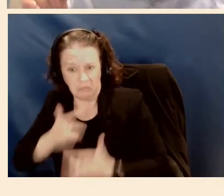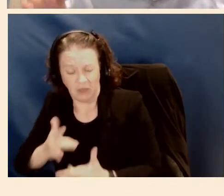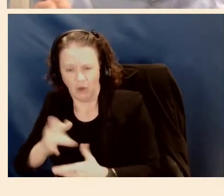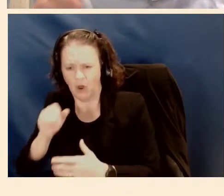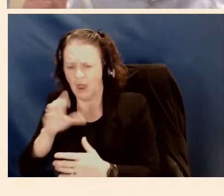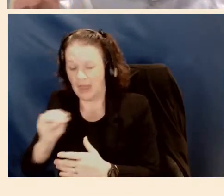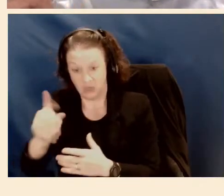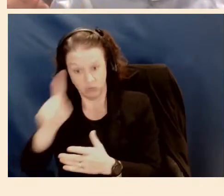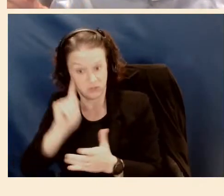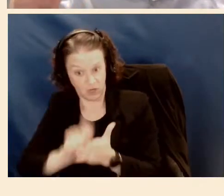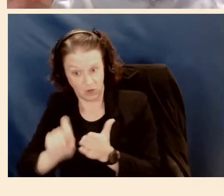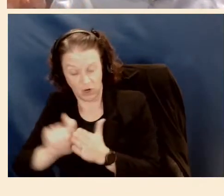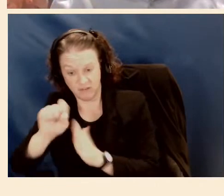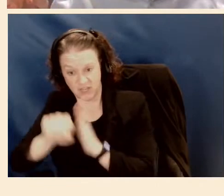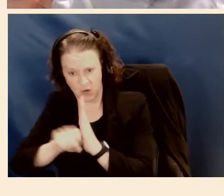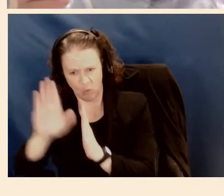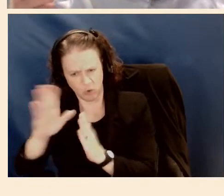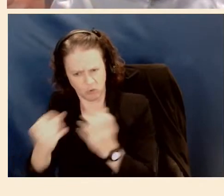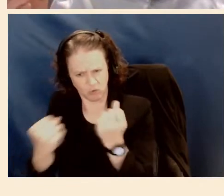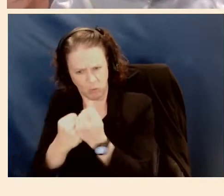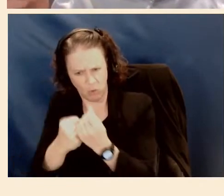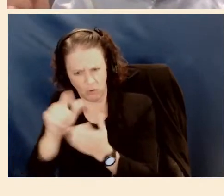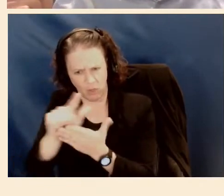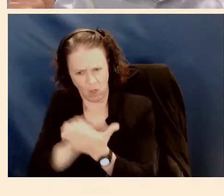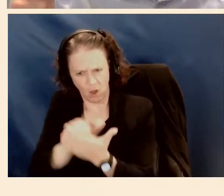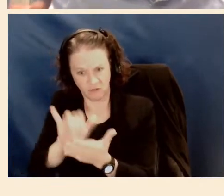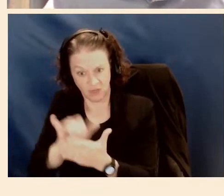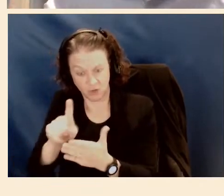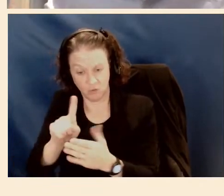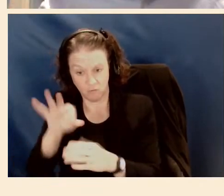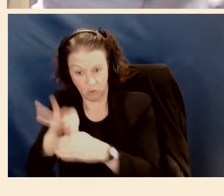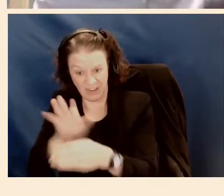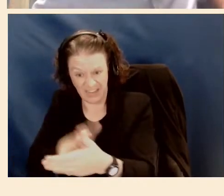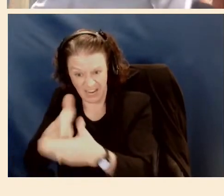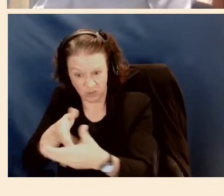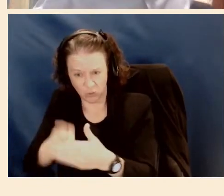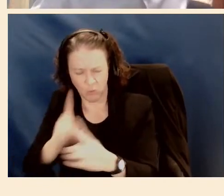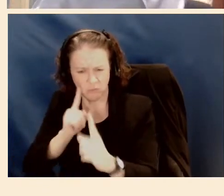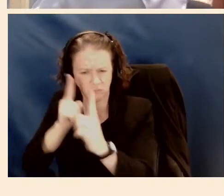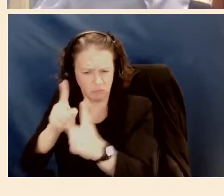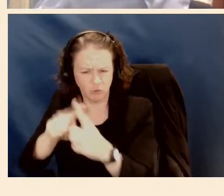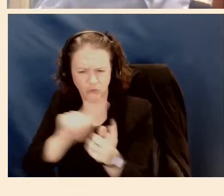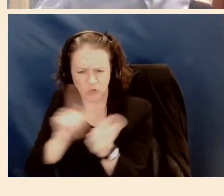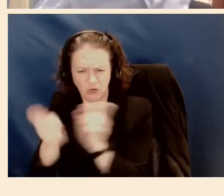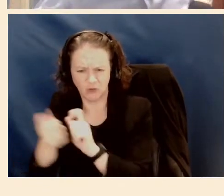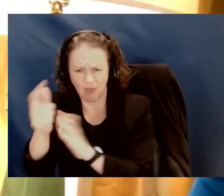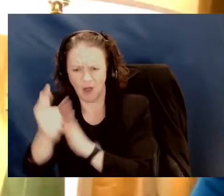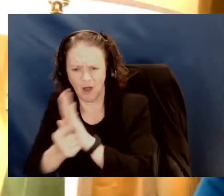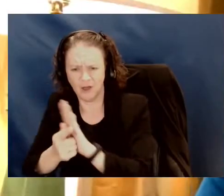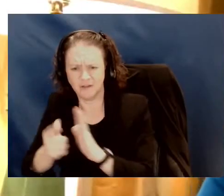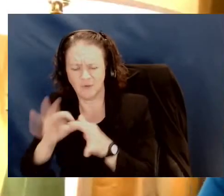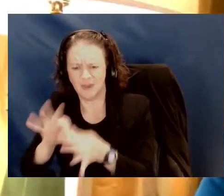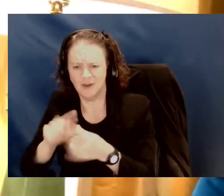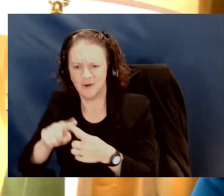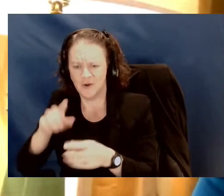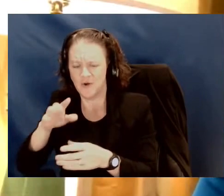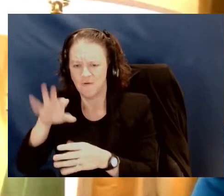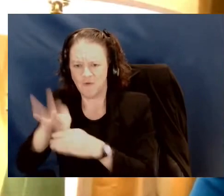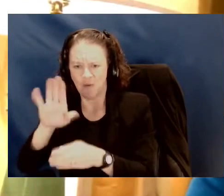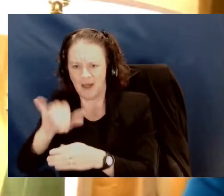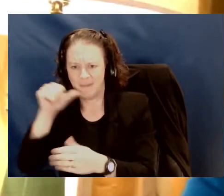laws you voted against, or would you work to change them or any other aspects of vote by mail? I'll see if I can hit all those